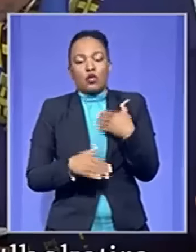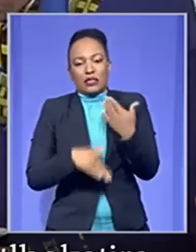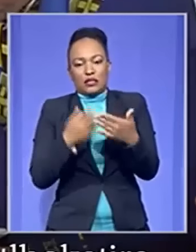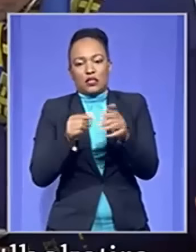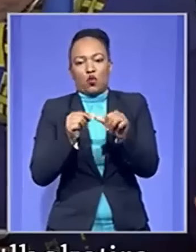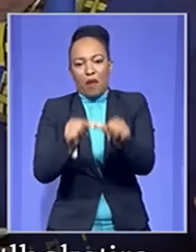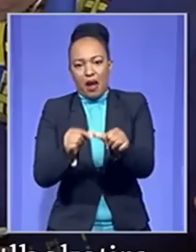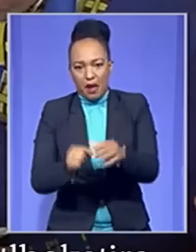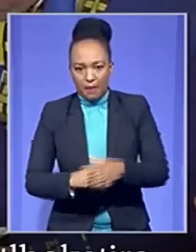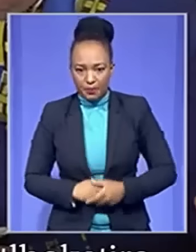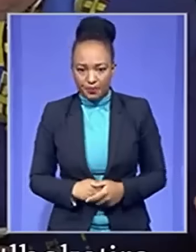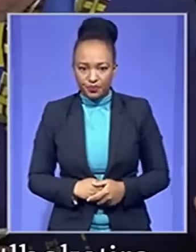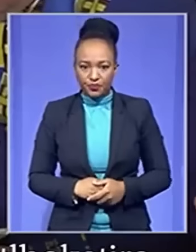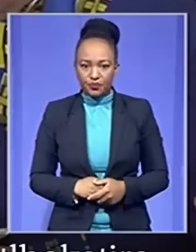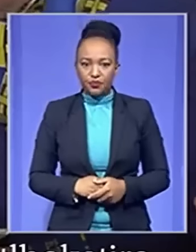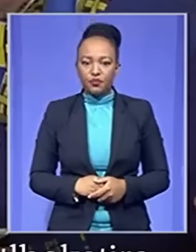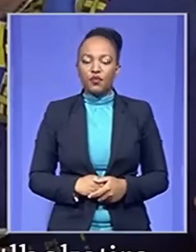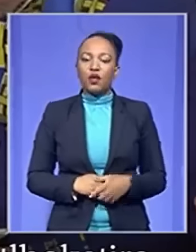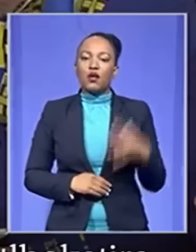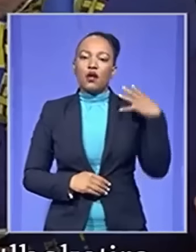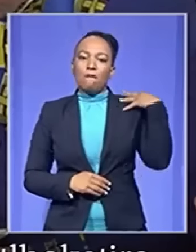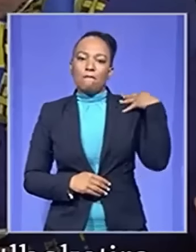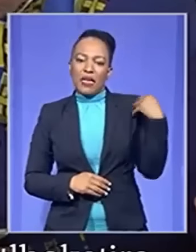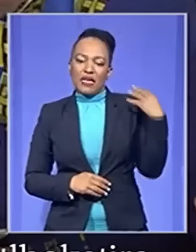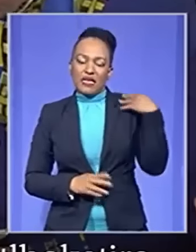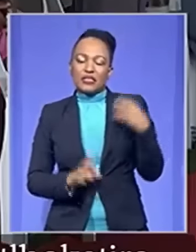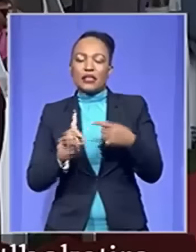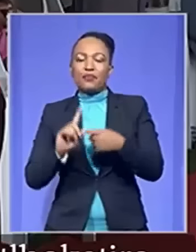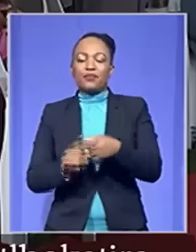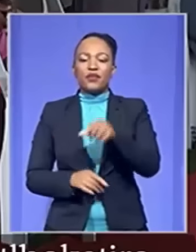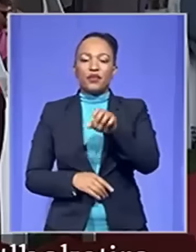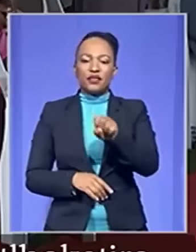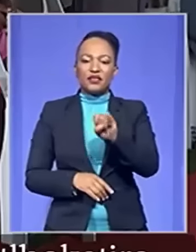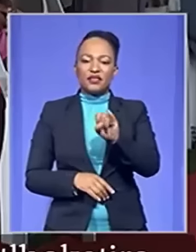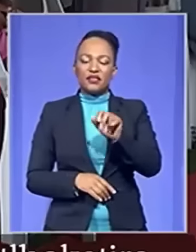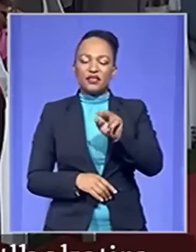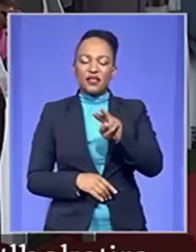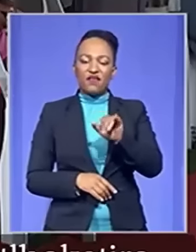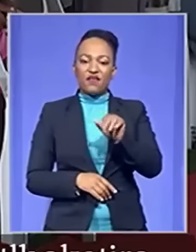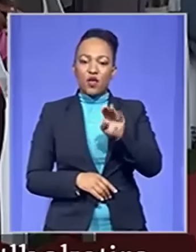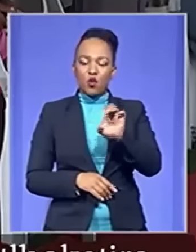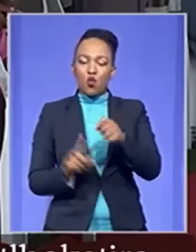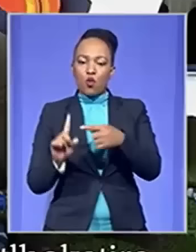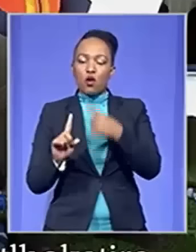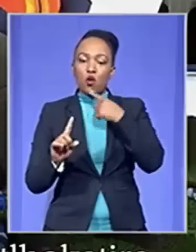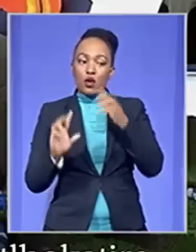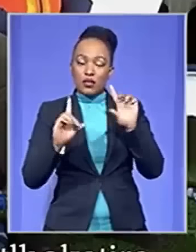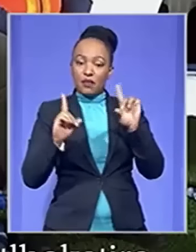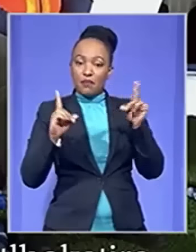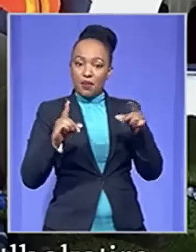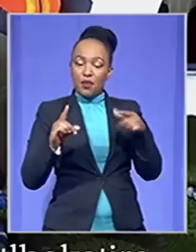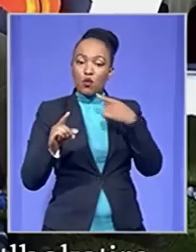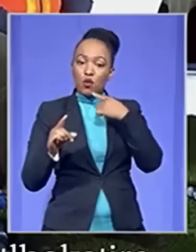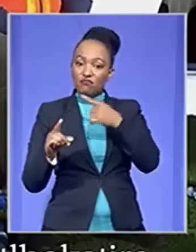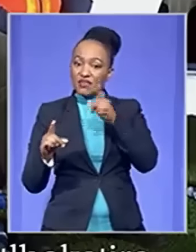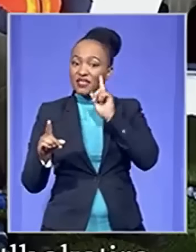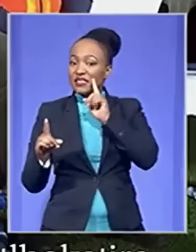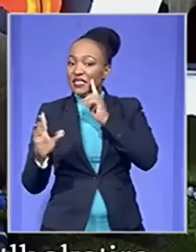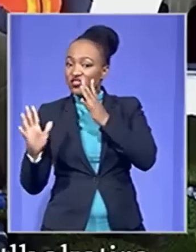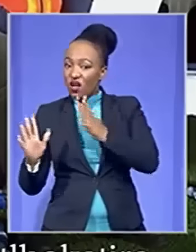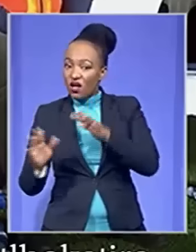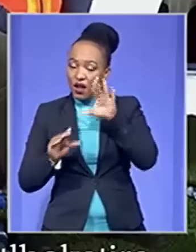Tona ya thuto Siviwe Gwarube o gateletse gore lefapha la gagwe le ikaeletse go rarabolola dikgwetlho tseo barutwana le barutabana ba